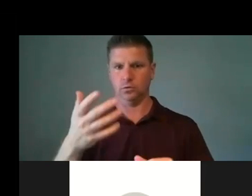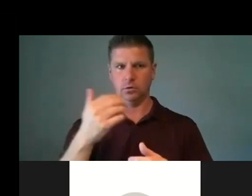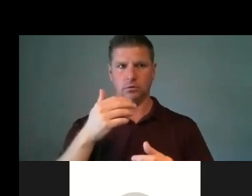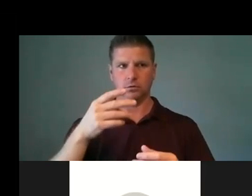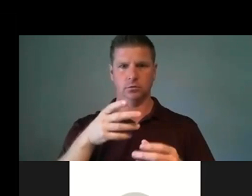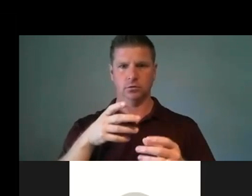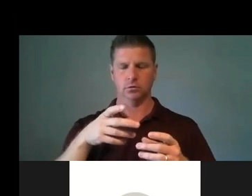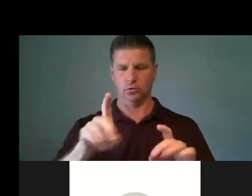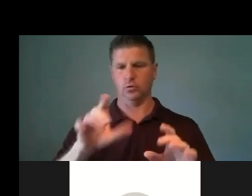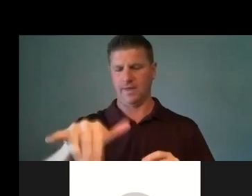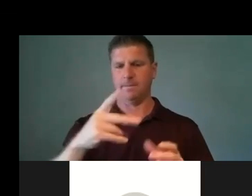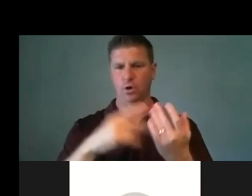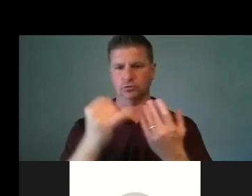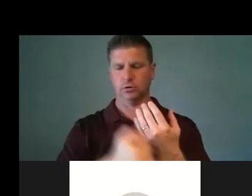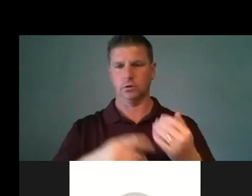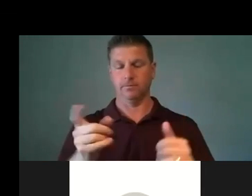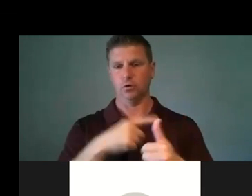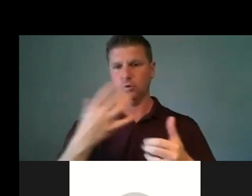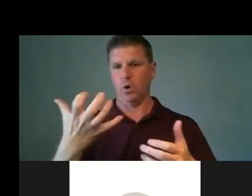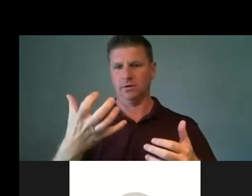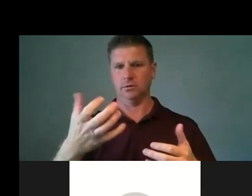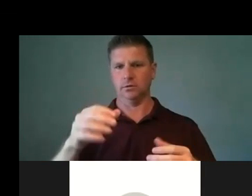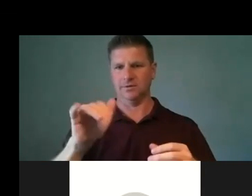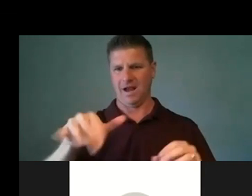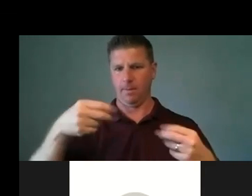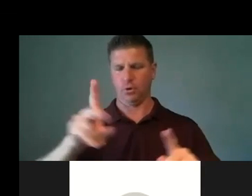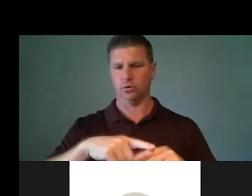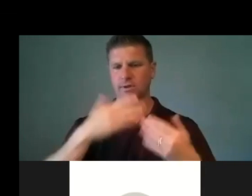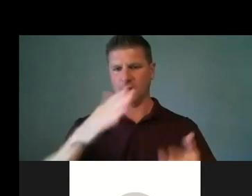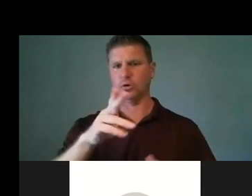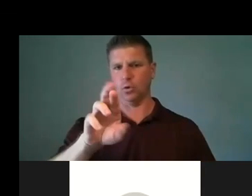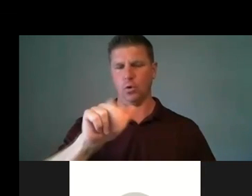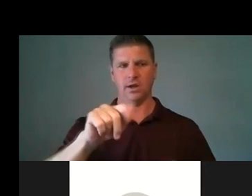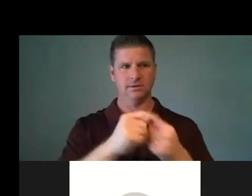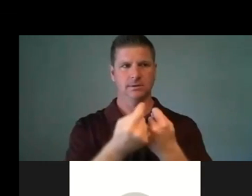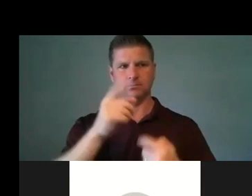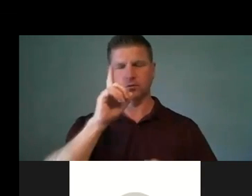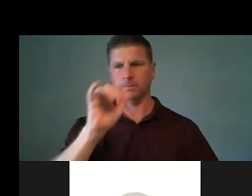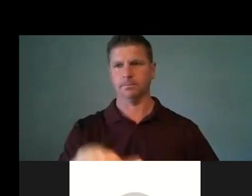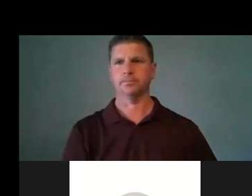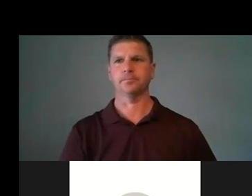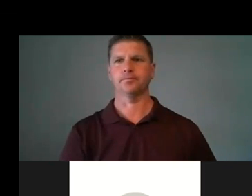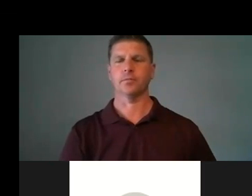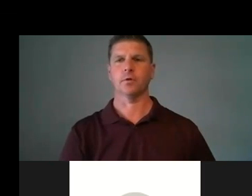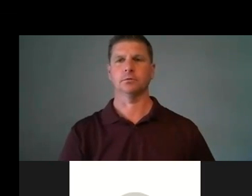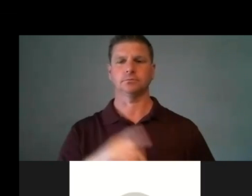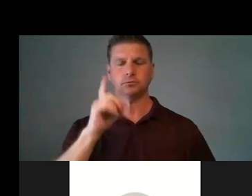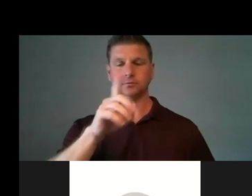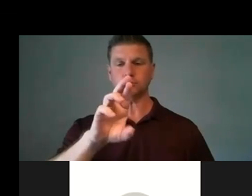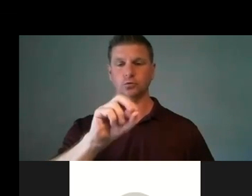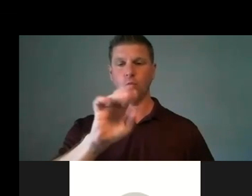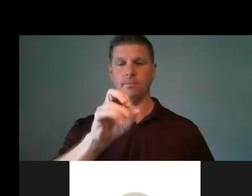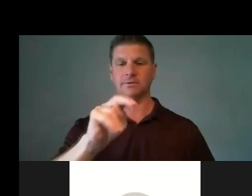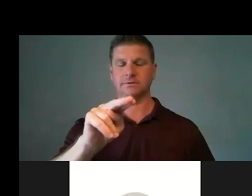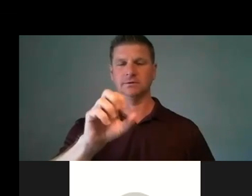project. So first and foremost, wanted to take the opportunity to thank the URA team for that. For the Roberts and Skinny building,